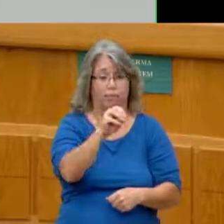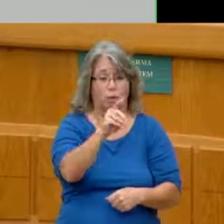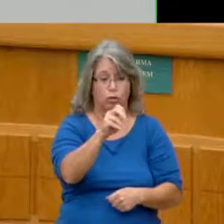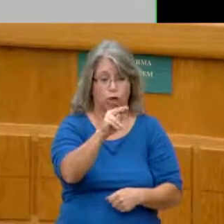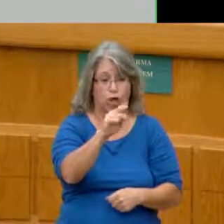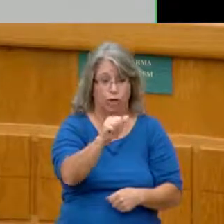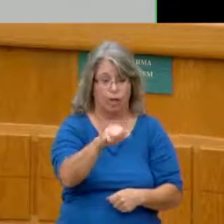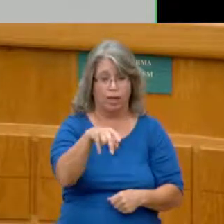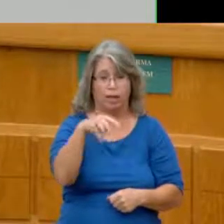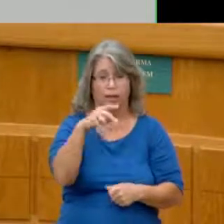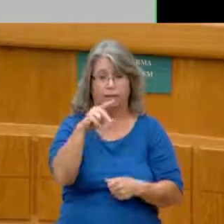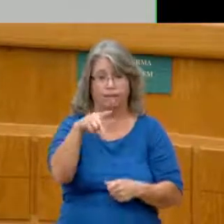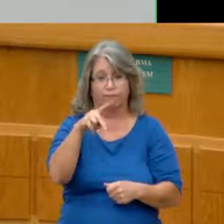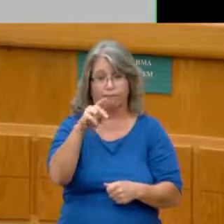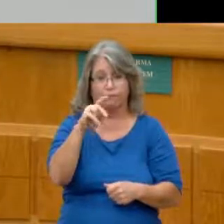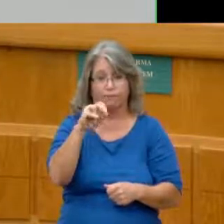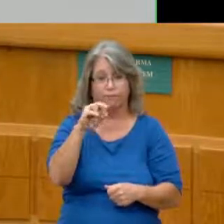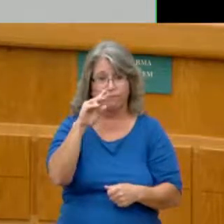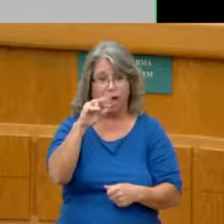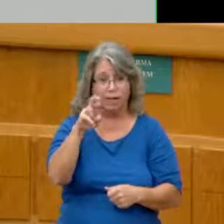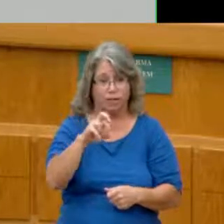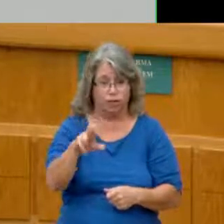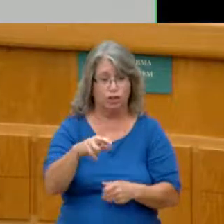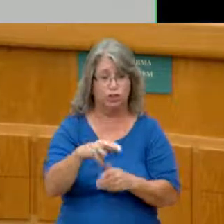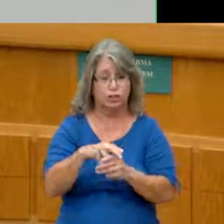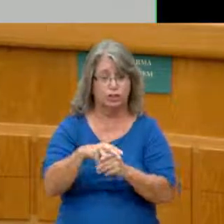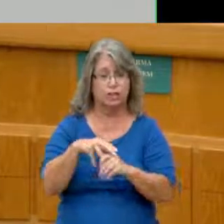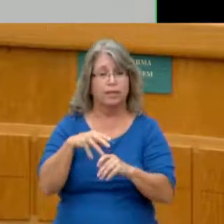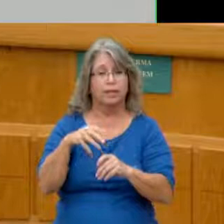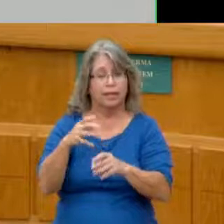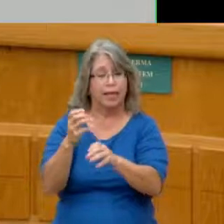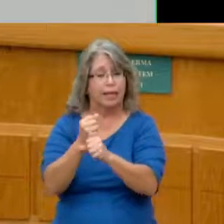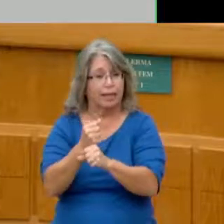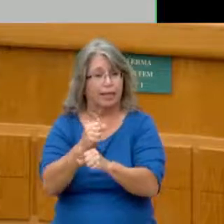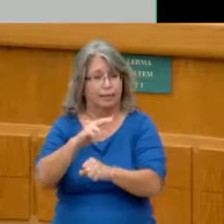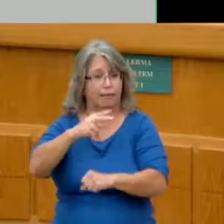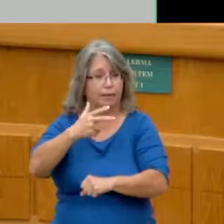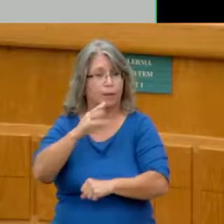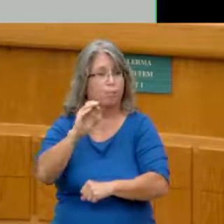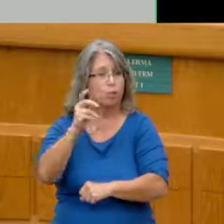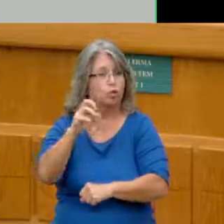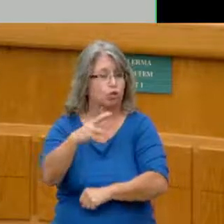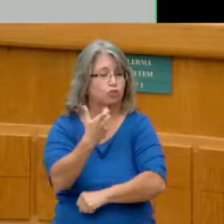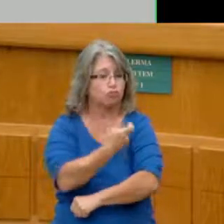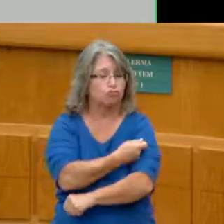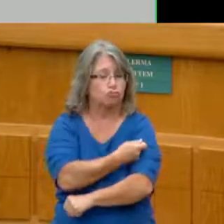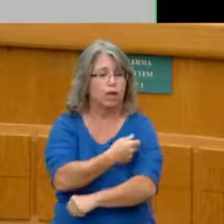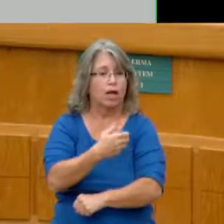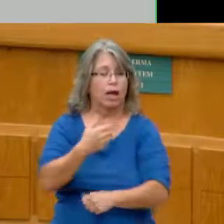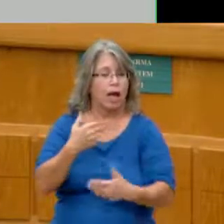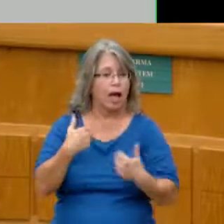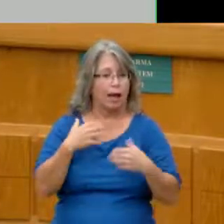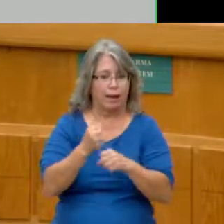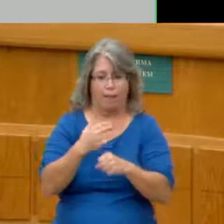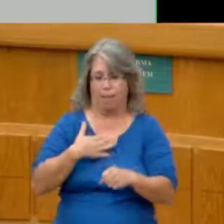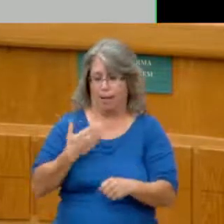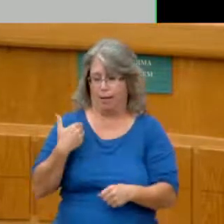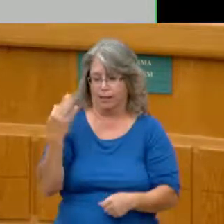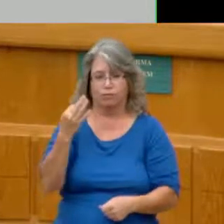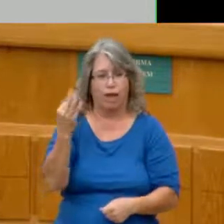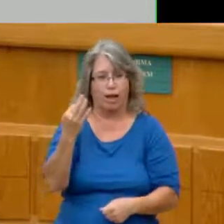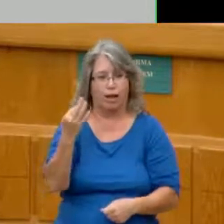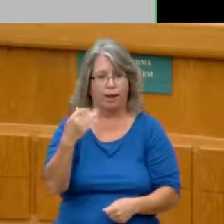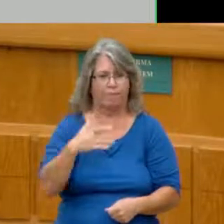I got boosted last Friday. I had a little bit of sniffles and things on Saturday, but I feel good now.